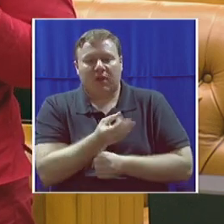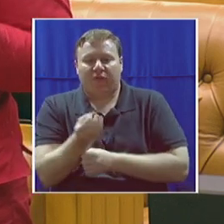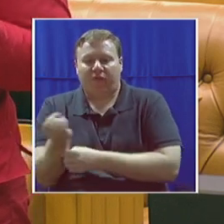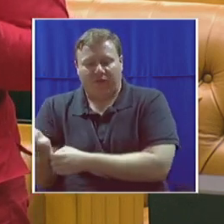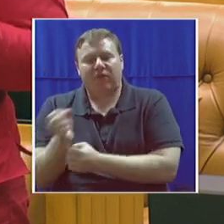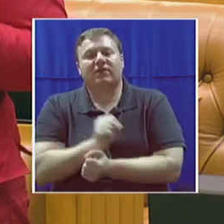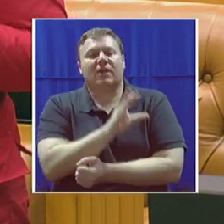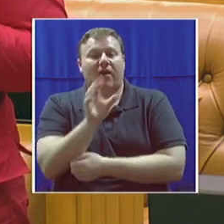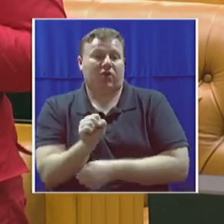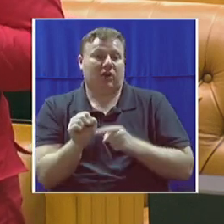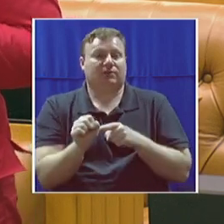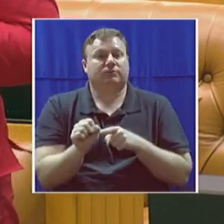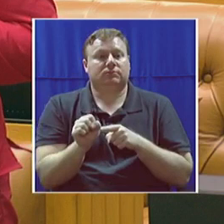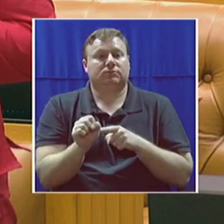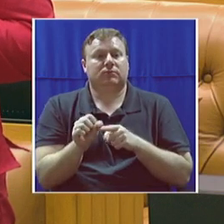your